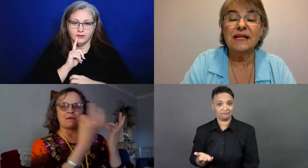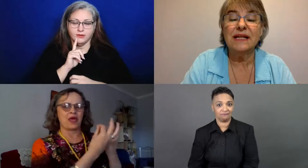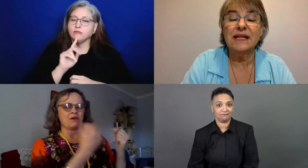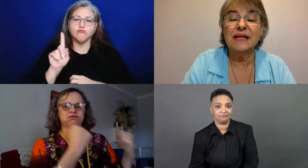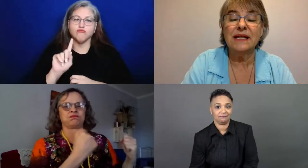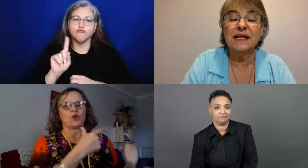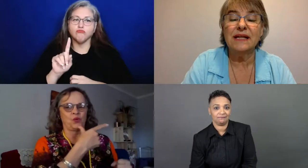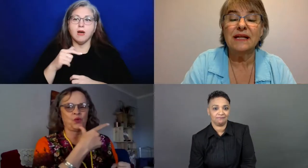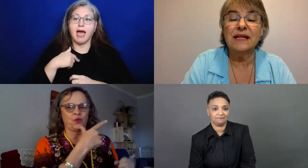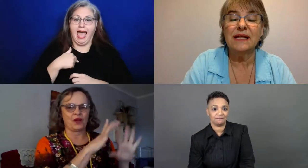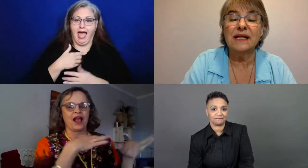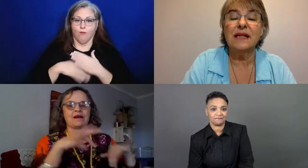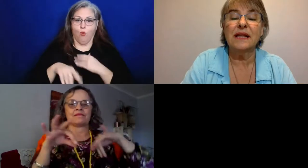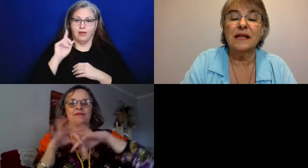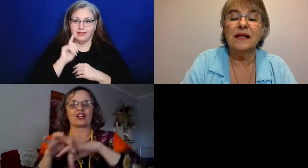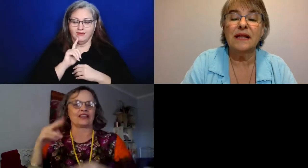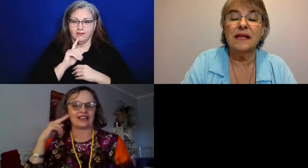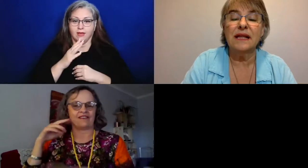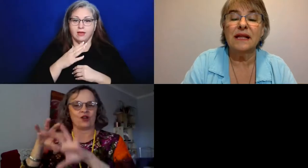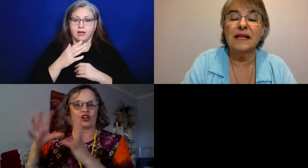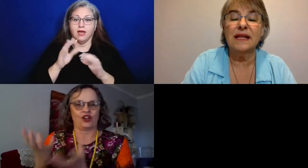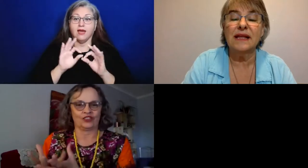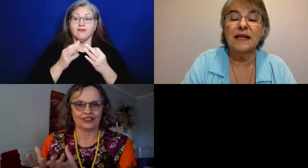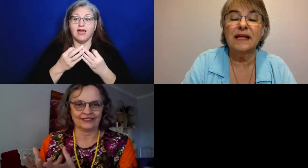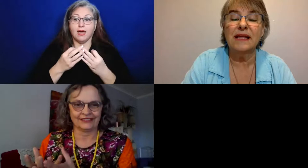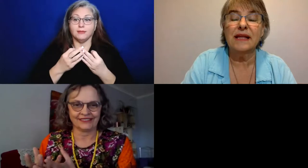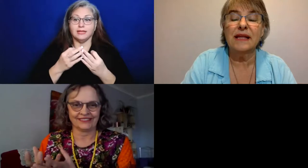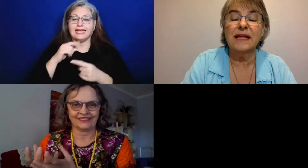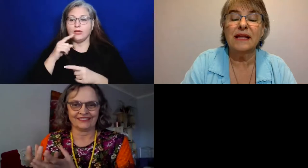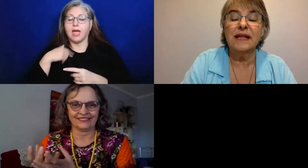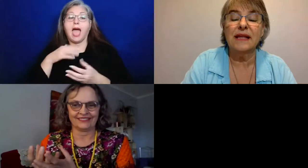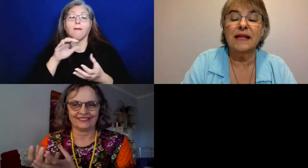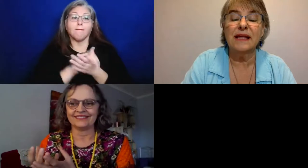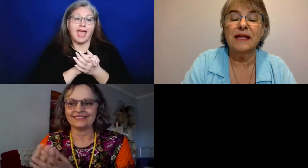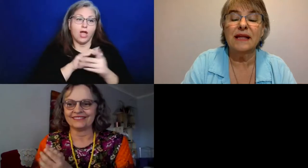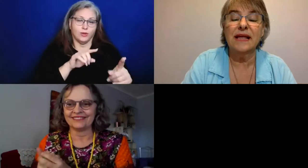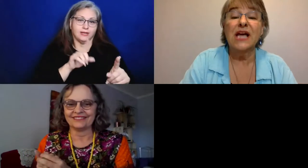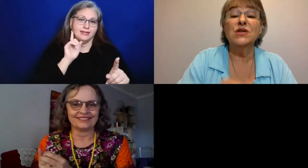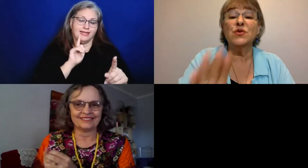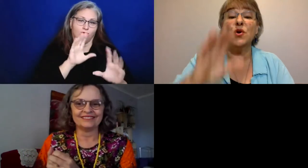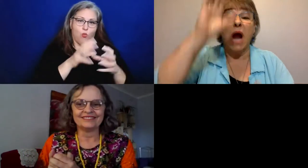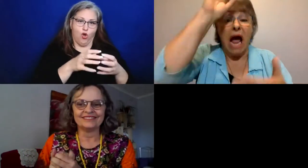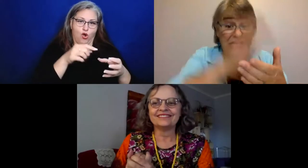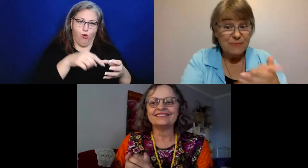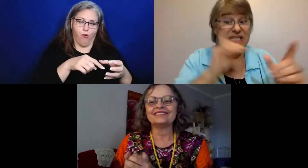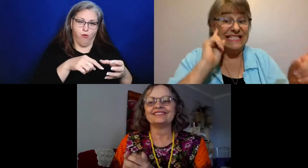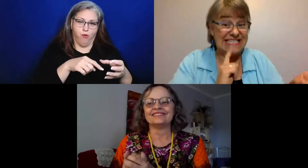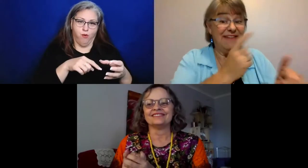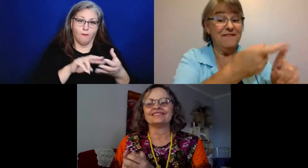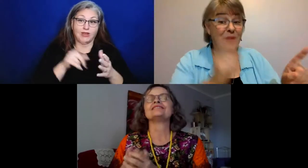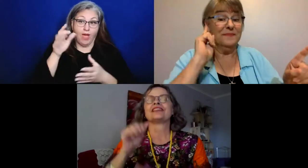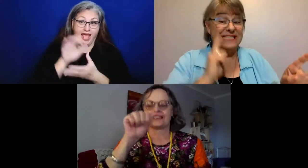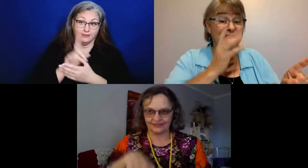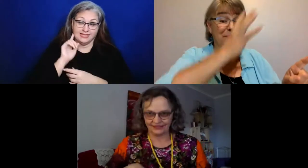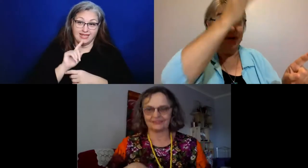No, I was born deaf and my family was hearing. I married into a deaf world. So your husband is